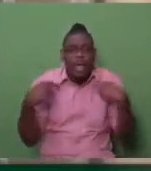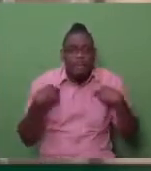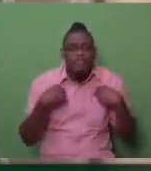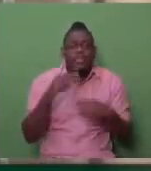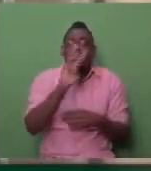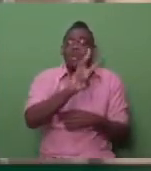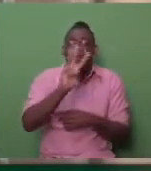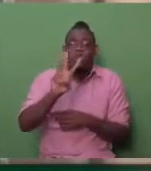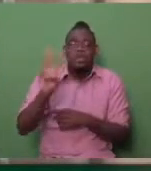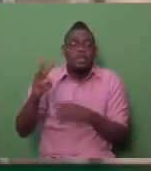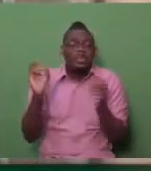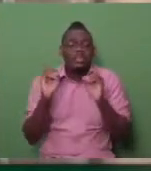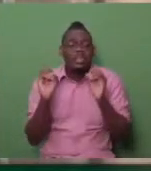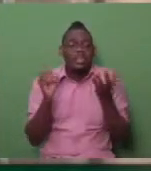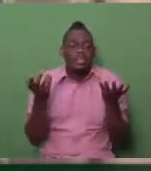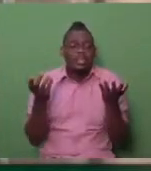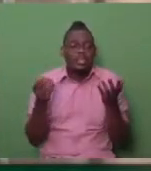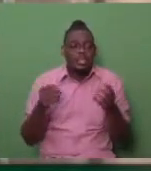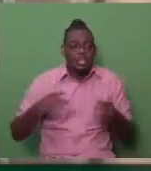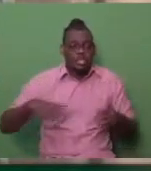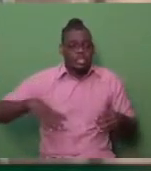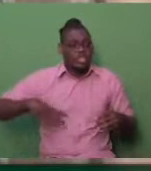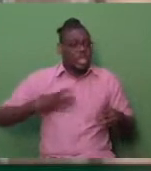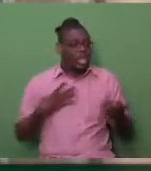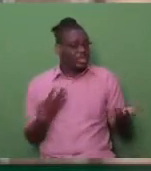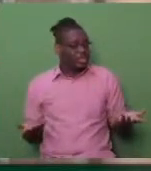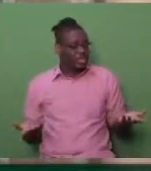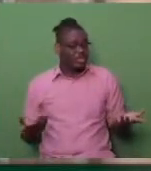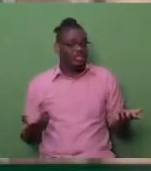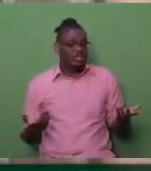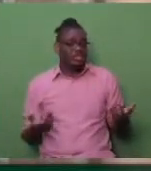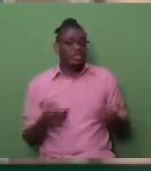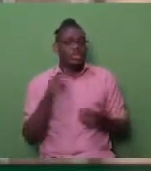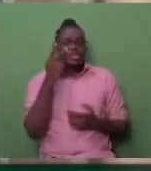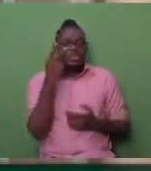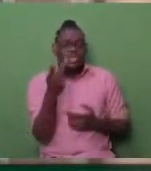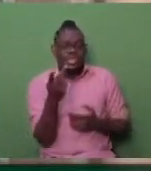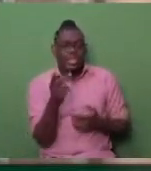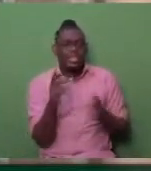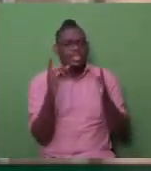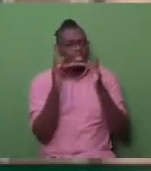drive? How can that be? You don't have a website.